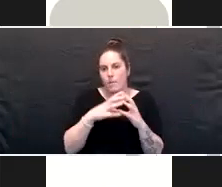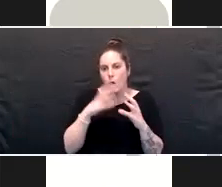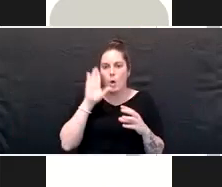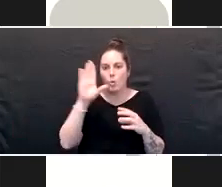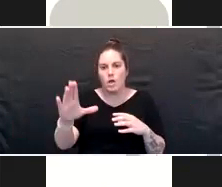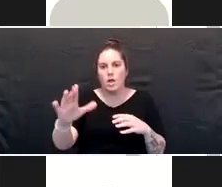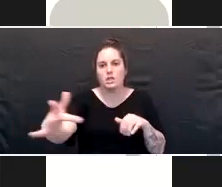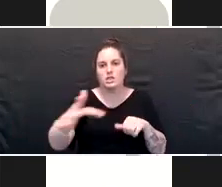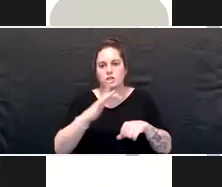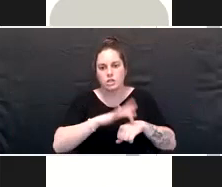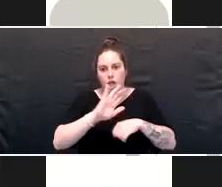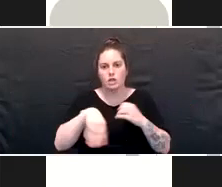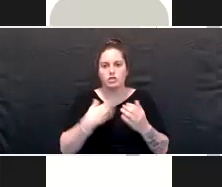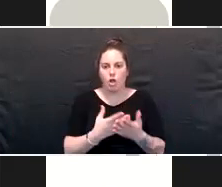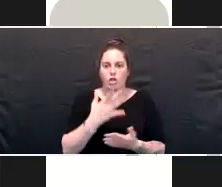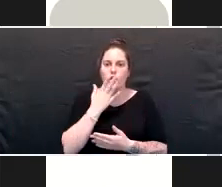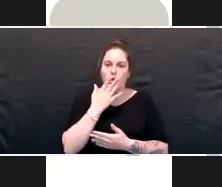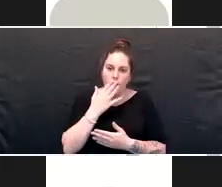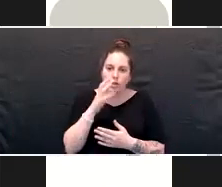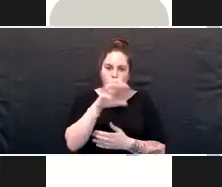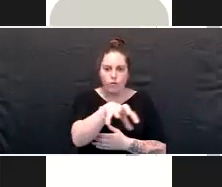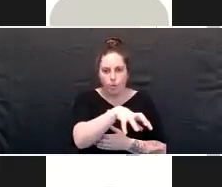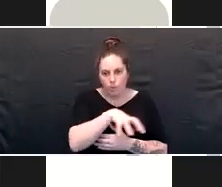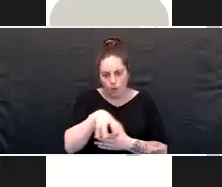the pool table. All the balls scatter.